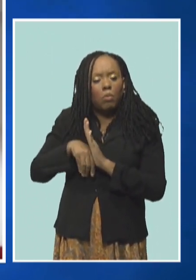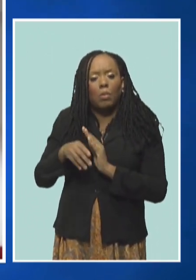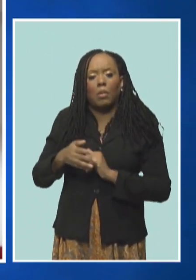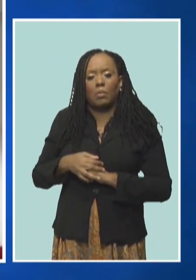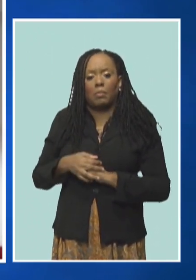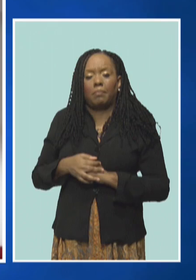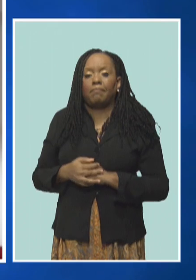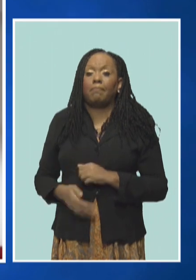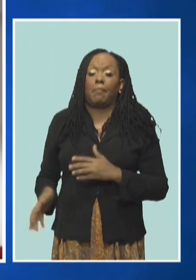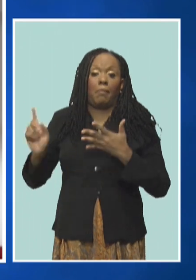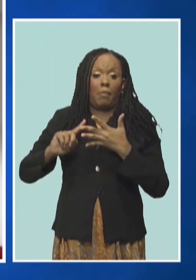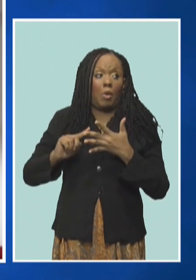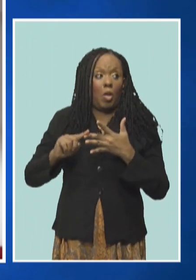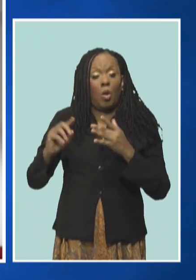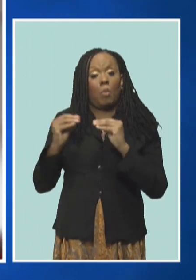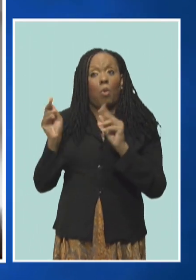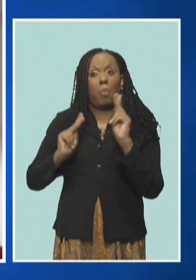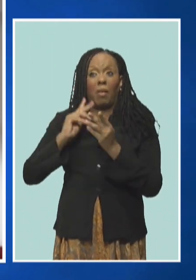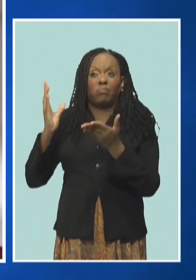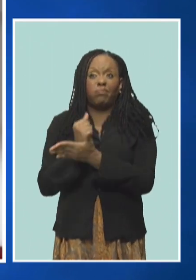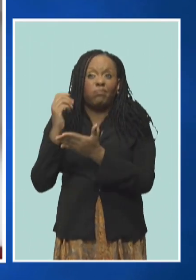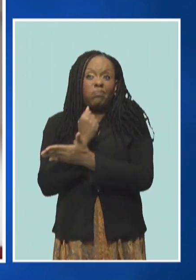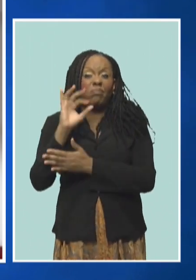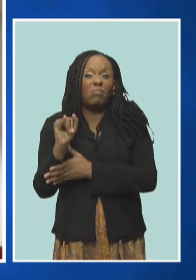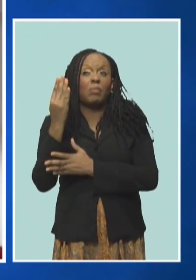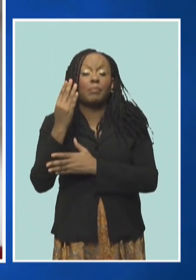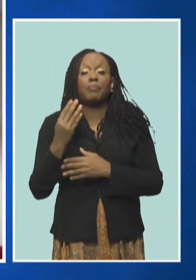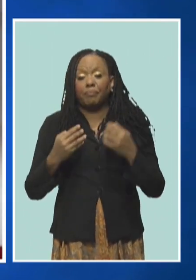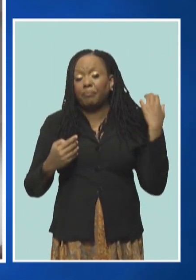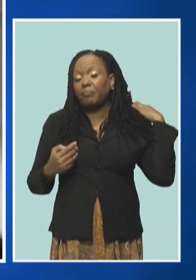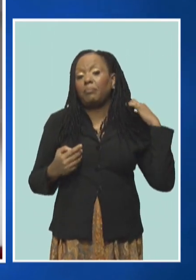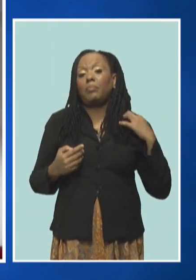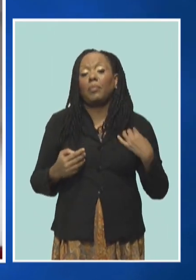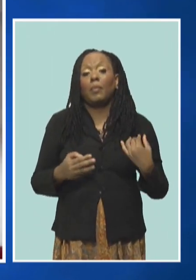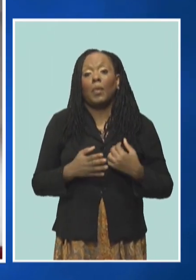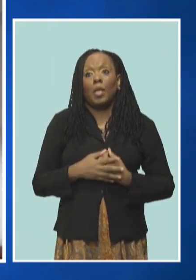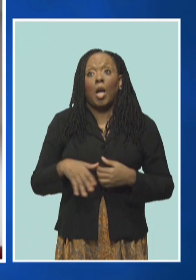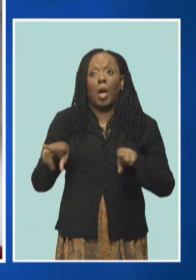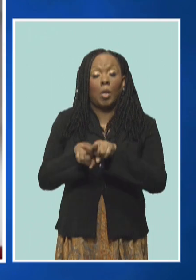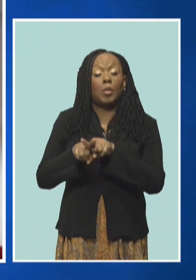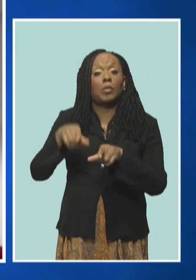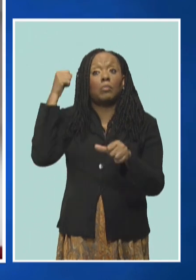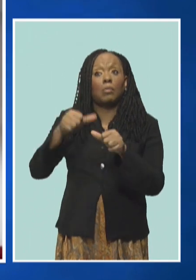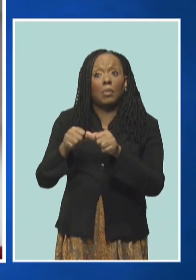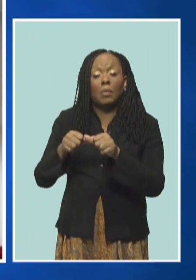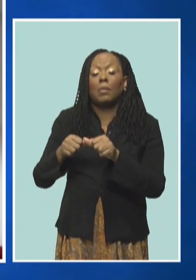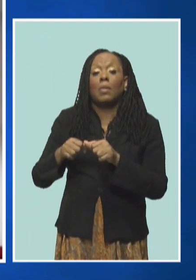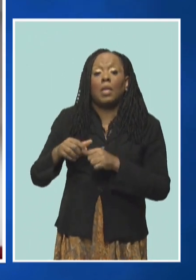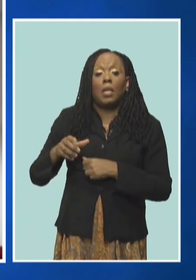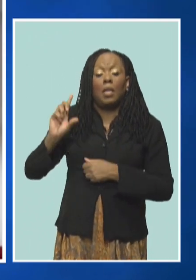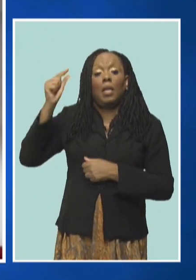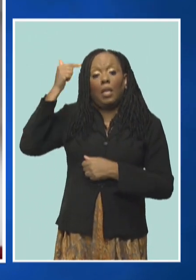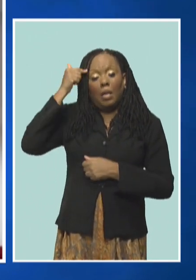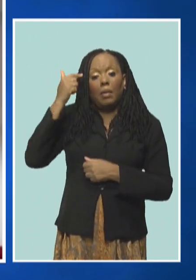down. If we look at the public finances, again, the government is running a bigger primary